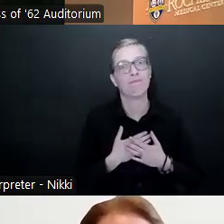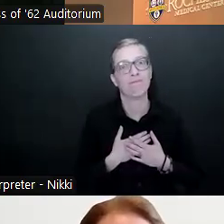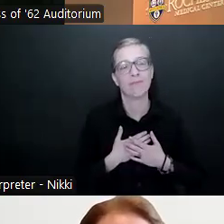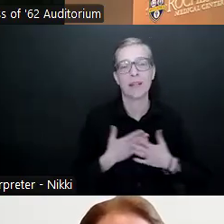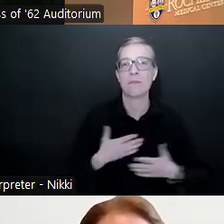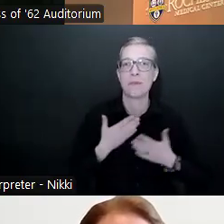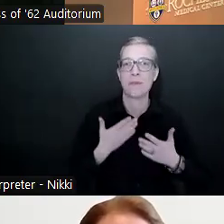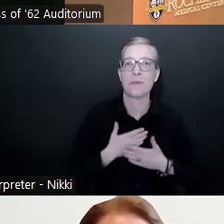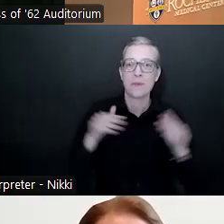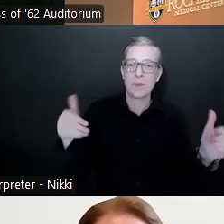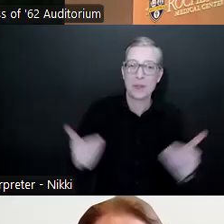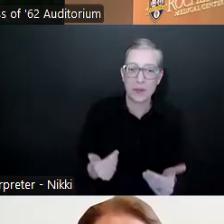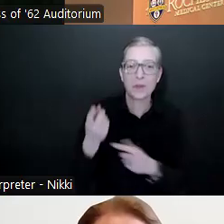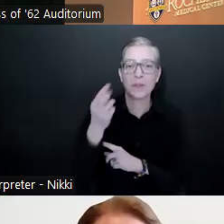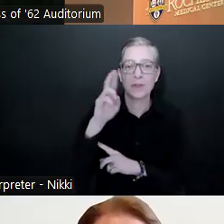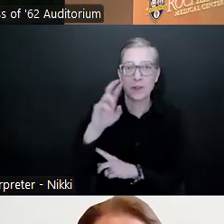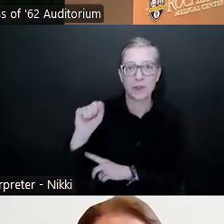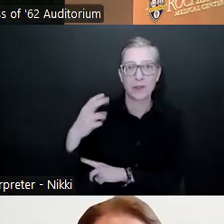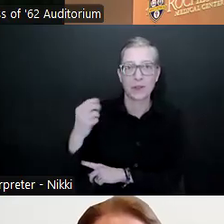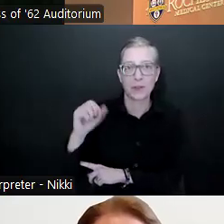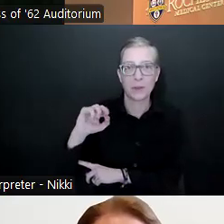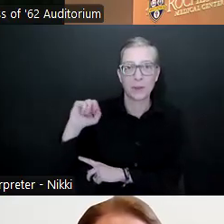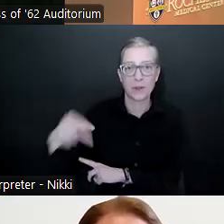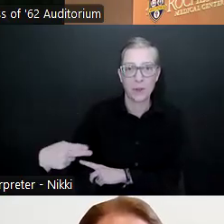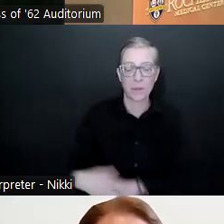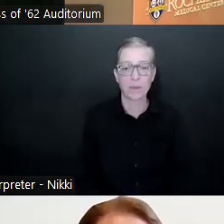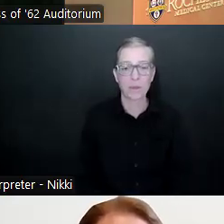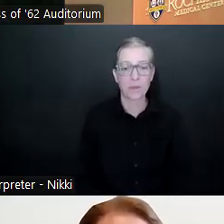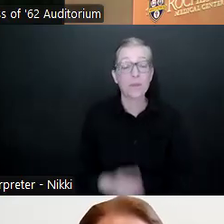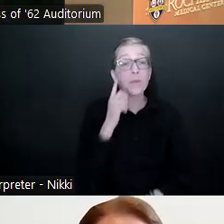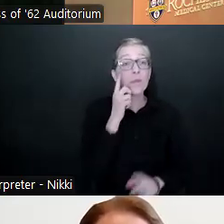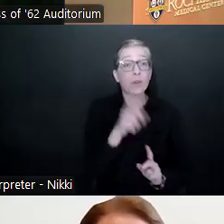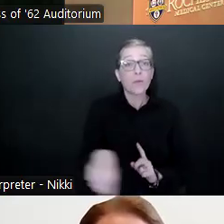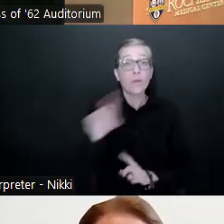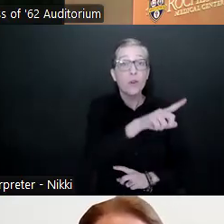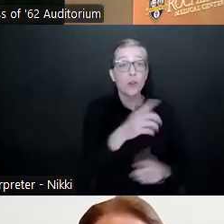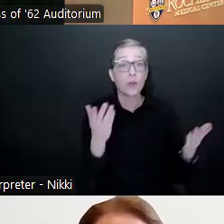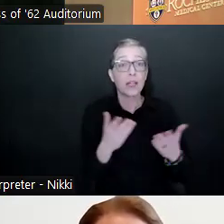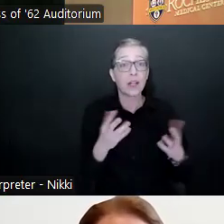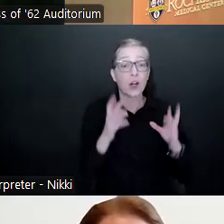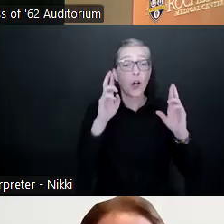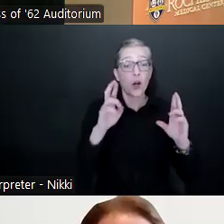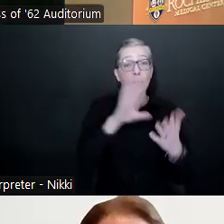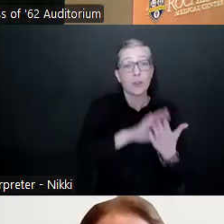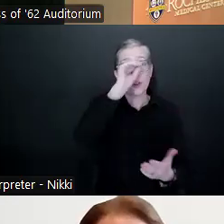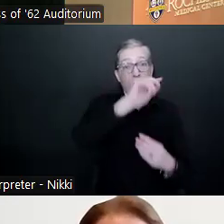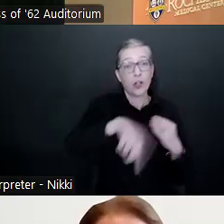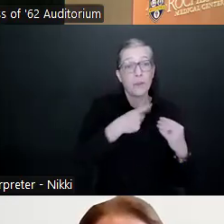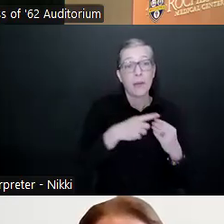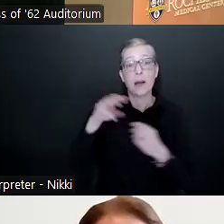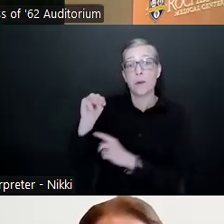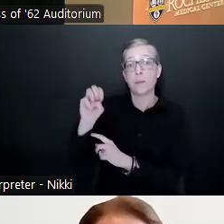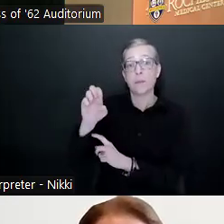Sharp. And for those who were here hoping to learn about mentalism, I'm so sorry